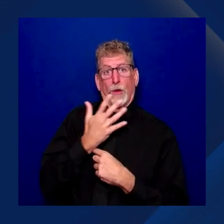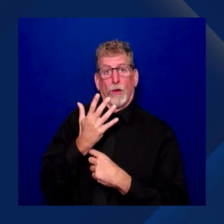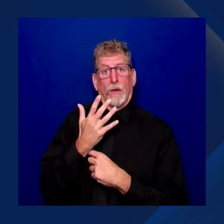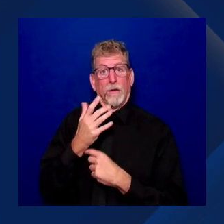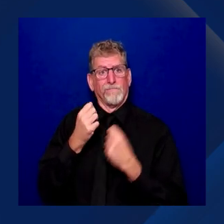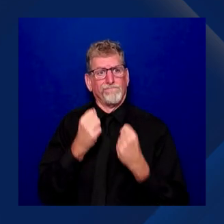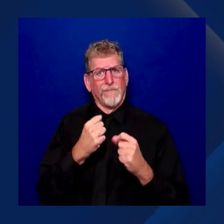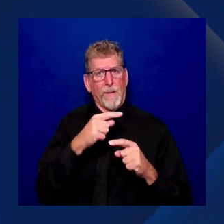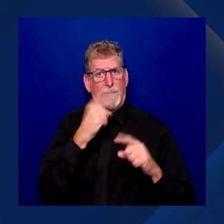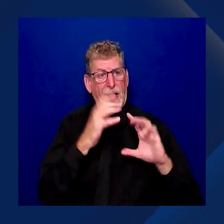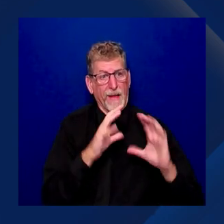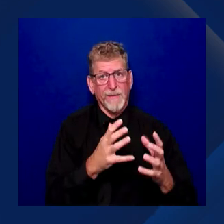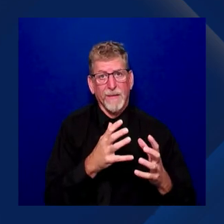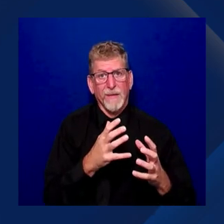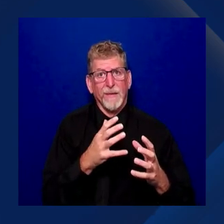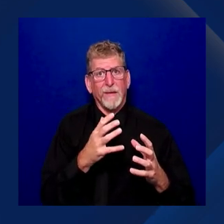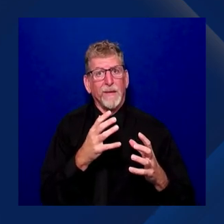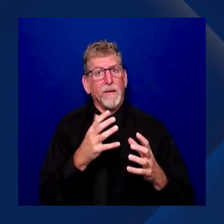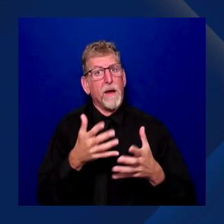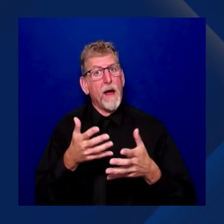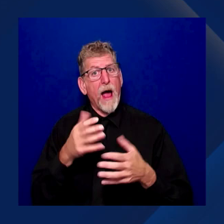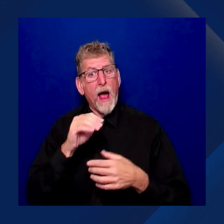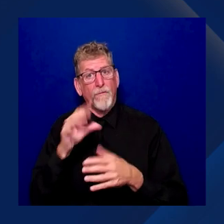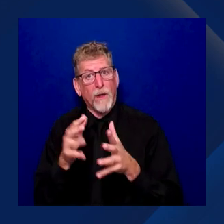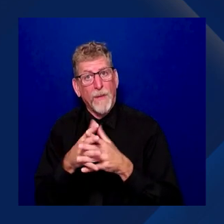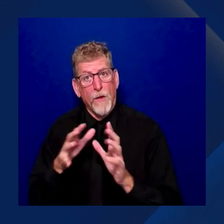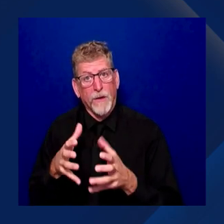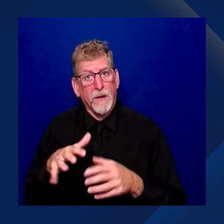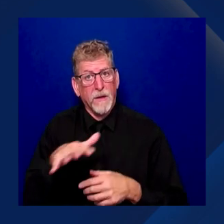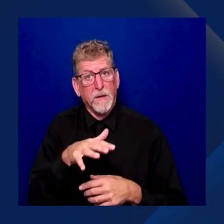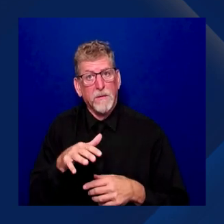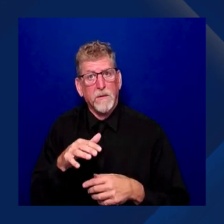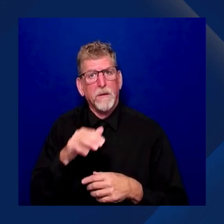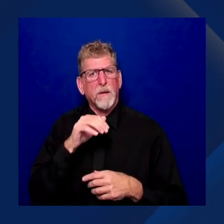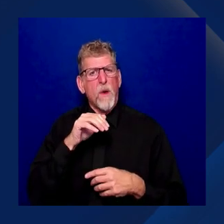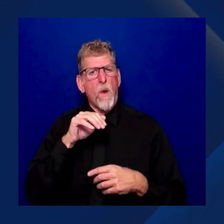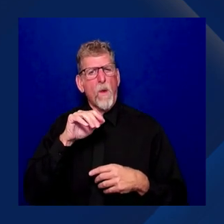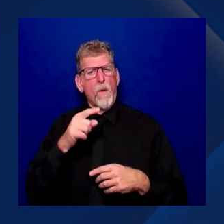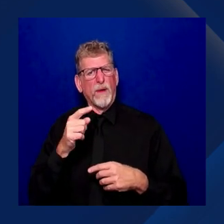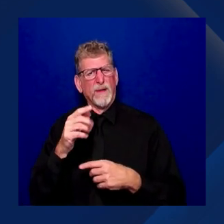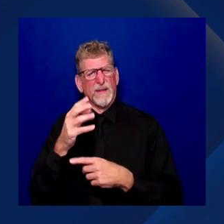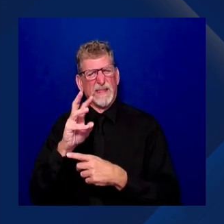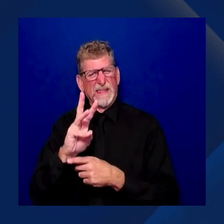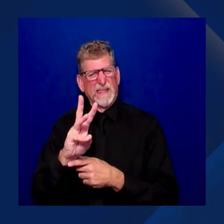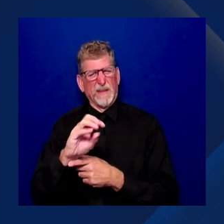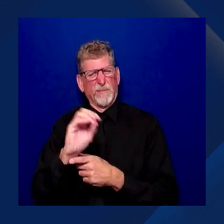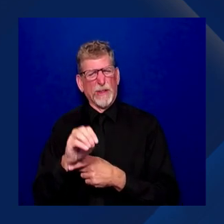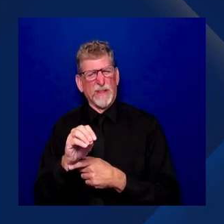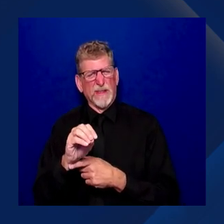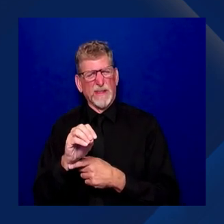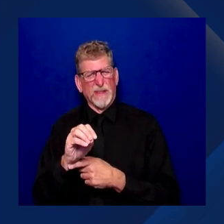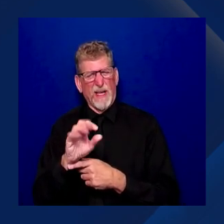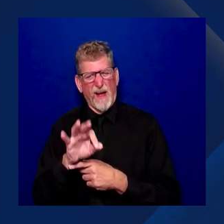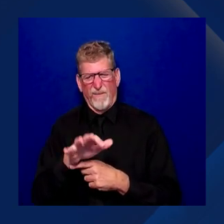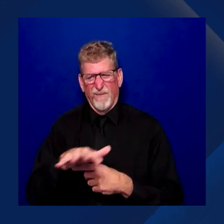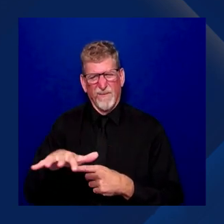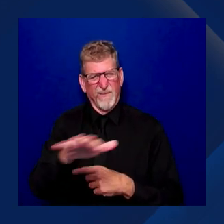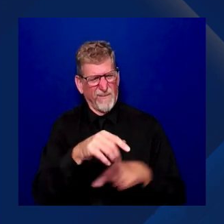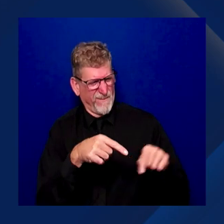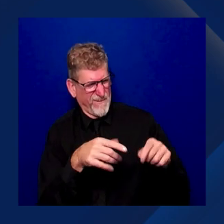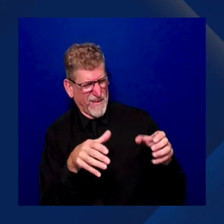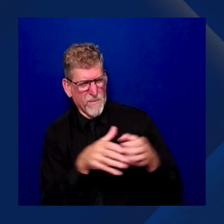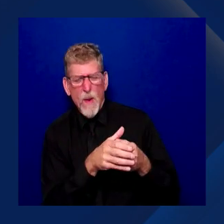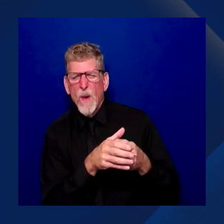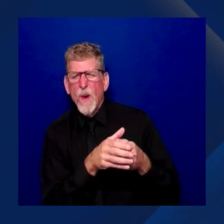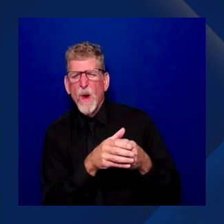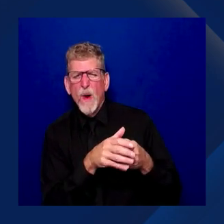African-American midwives, only make up 6% of our workforce population. This is